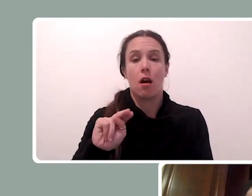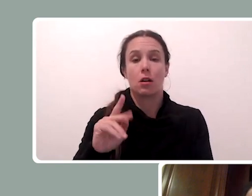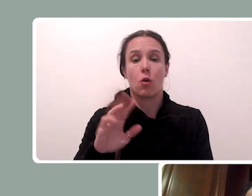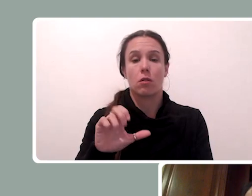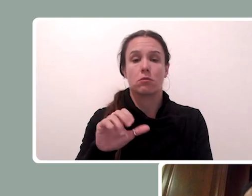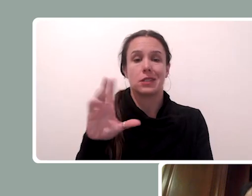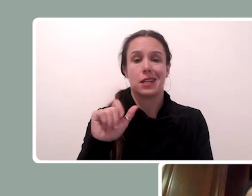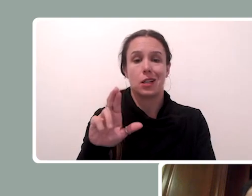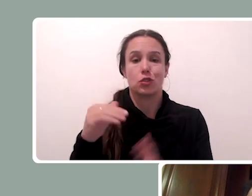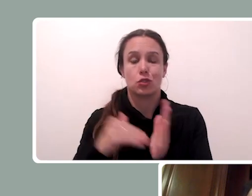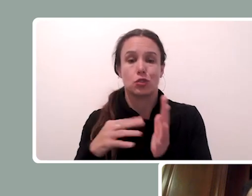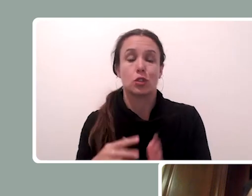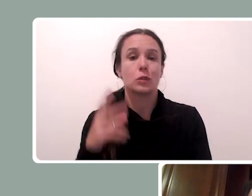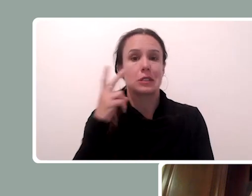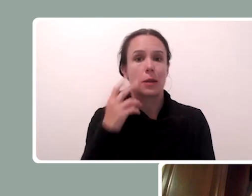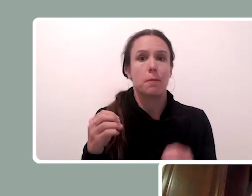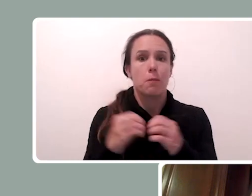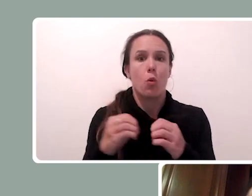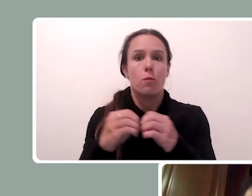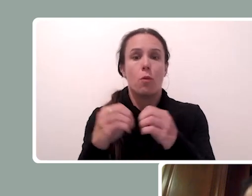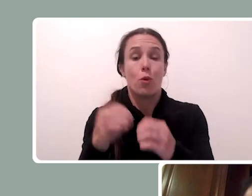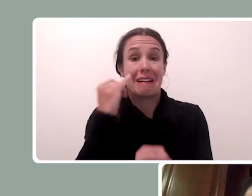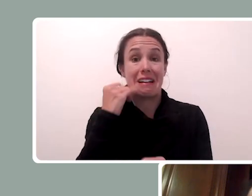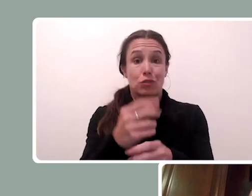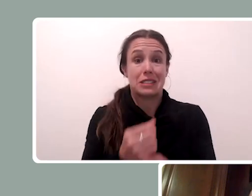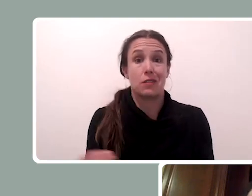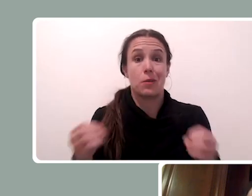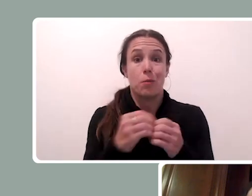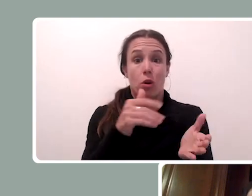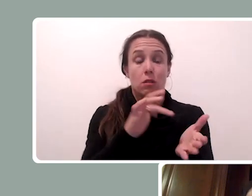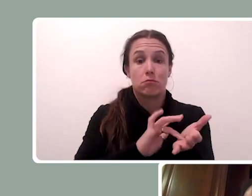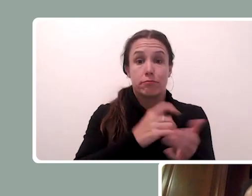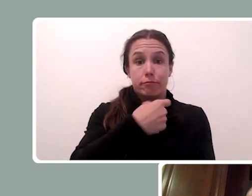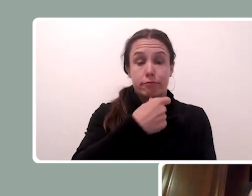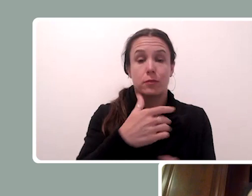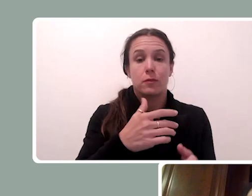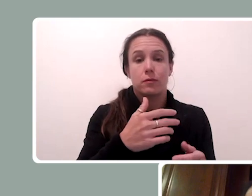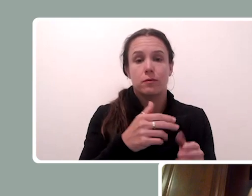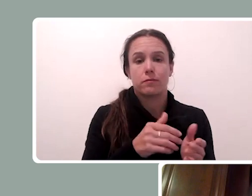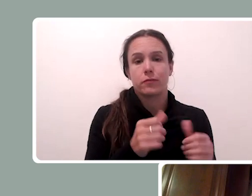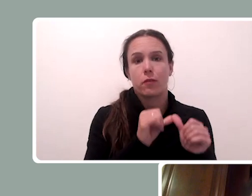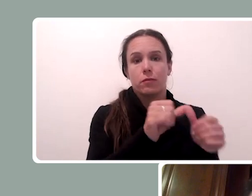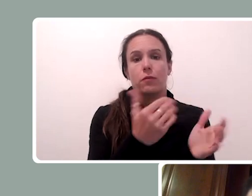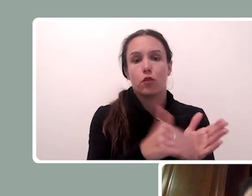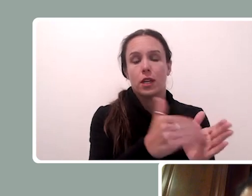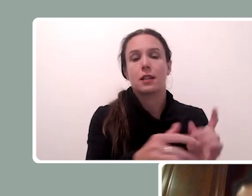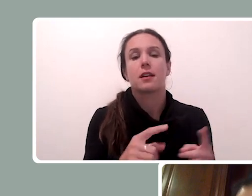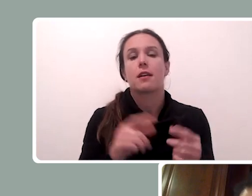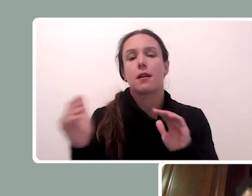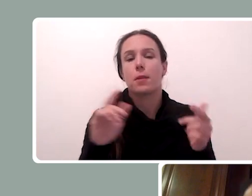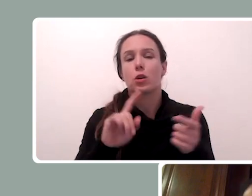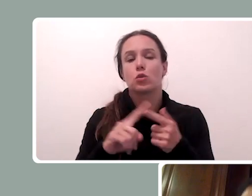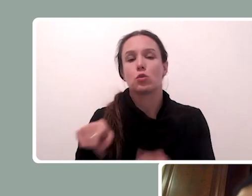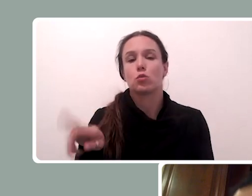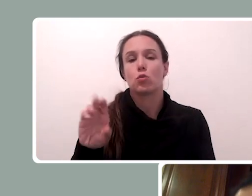really more in patients who are getting these drugs much more frequently than someone who's getting it for bone health prophylactically.